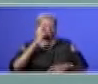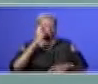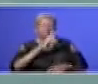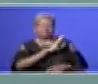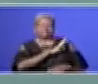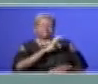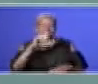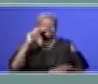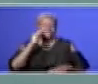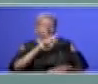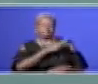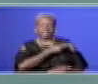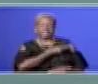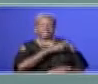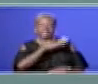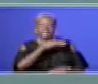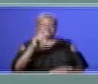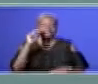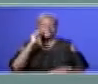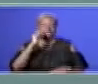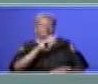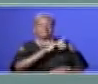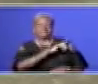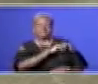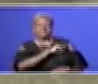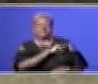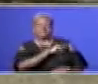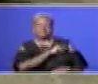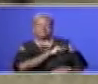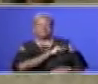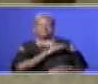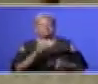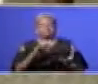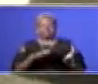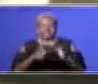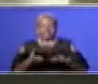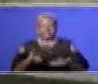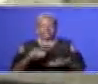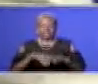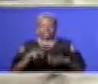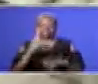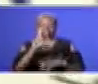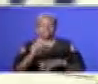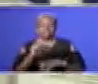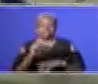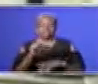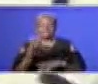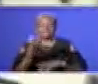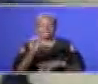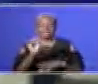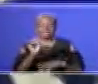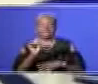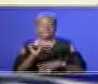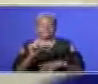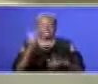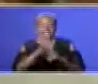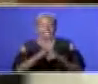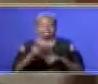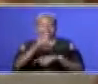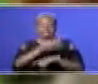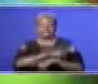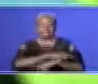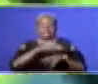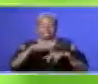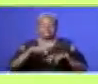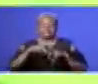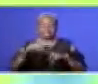Tabitha Charlene Hay, and Tammy Patrice Gibson were cut short during the 2018 Sir Randall Fox Labor Day Parade. The women who were members